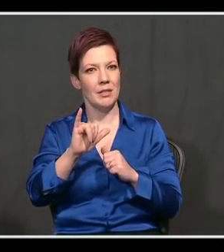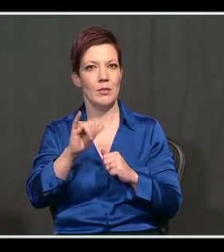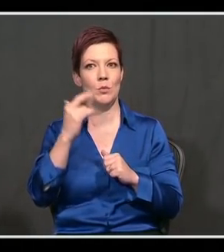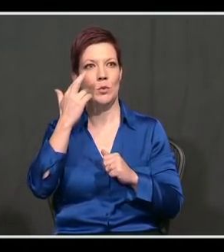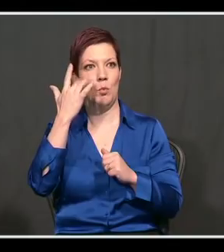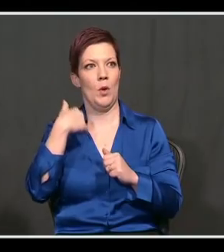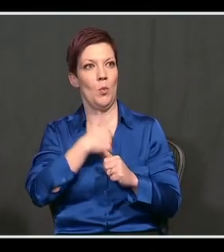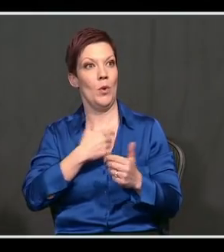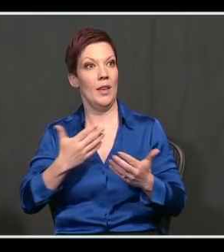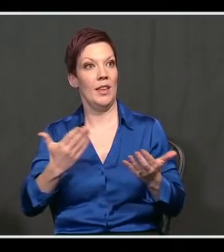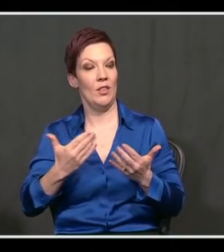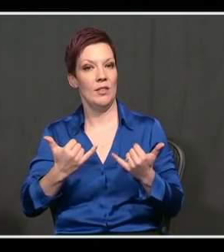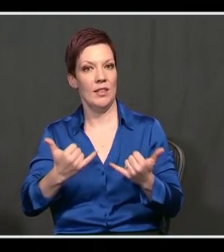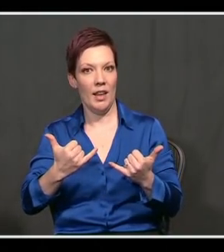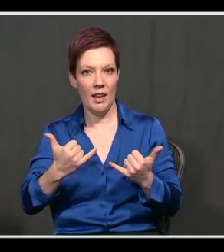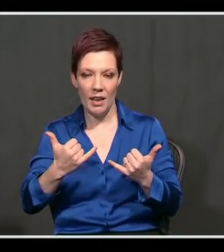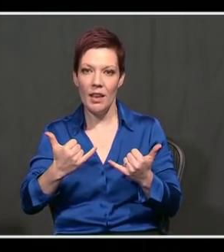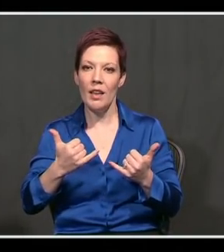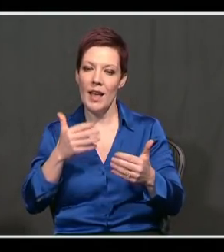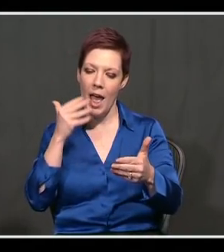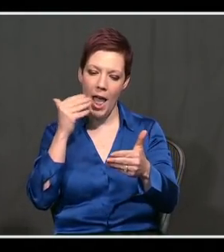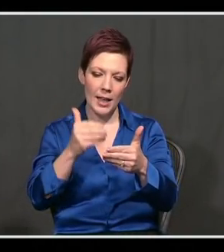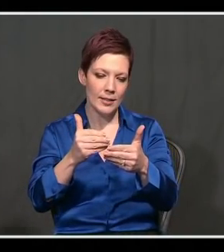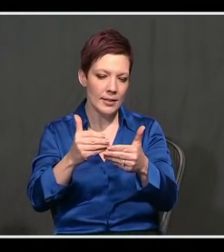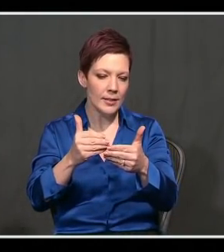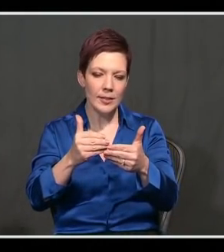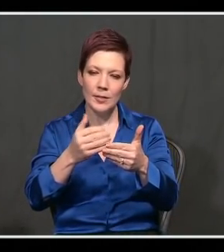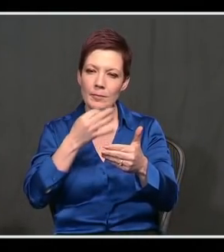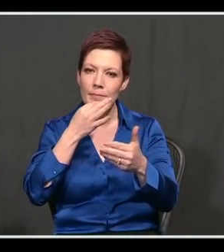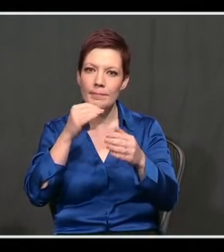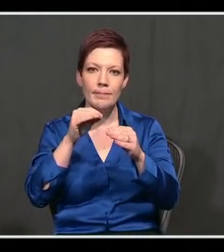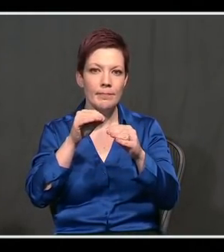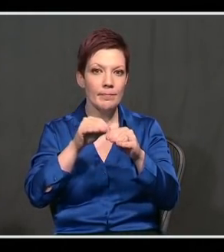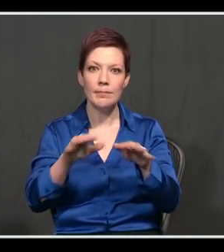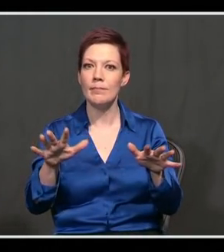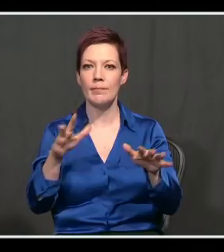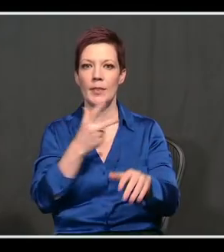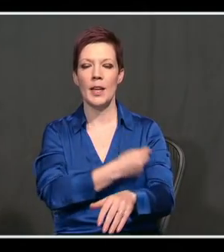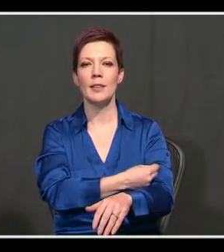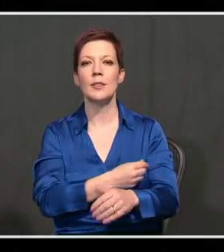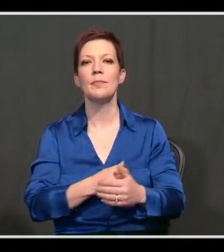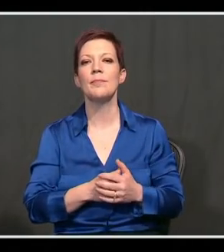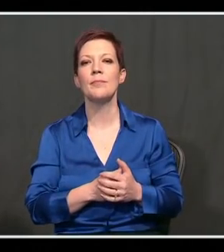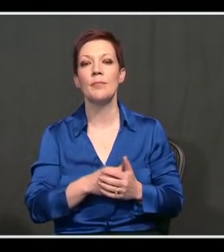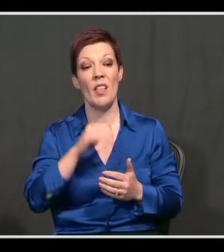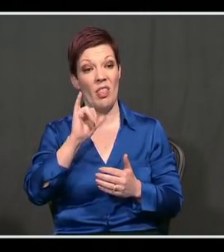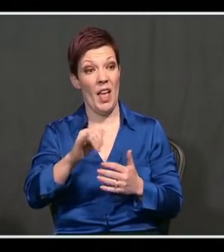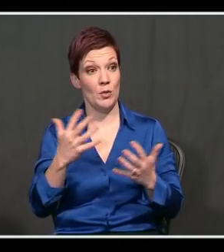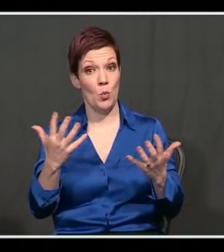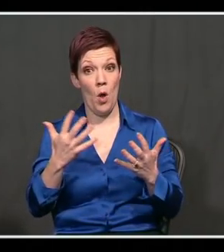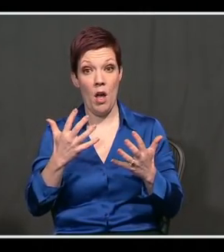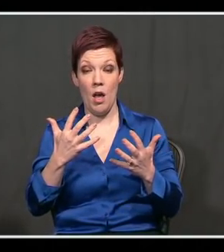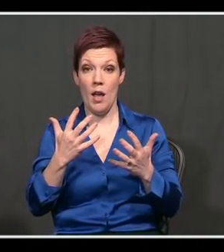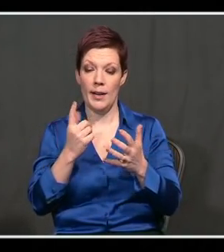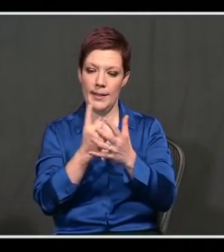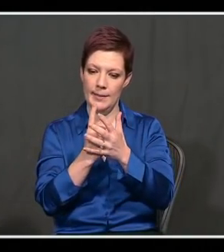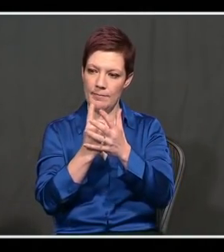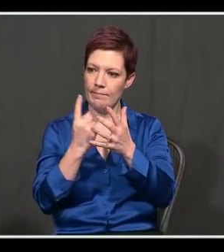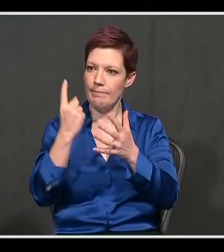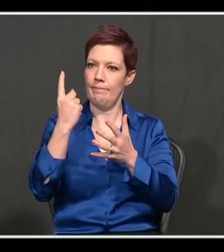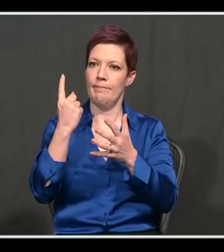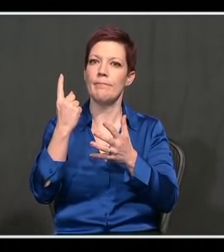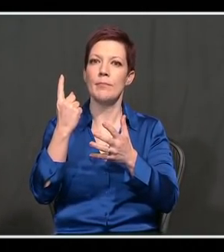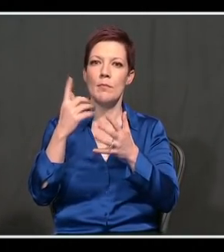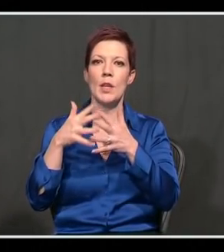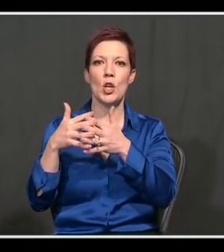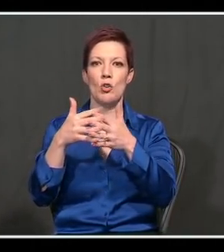are, on the verge of doing just that. But as the president noted, this is what separates America from the rest of the world. We take the